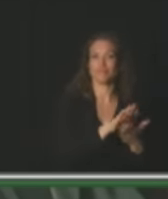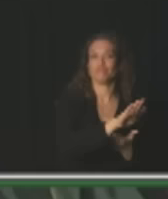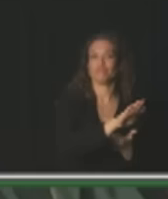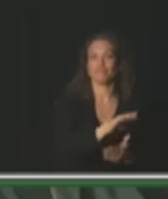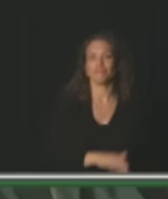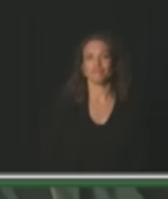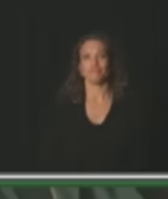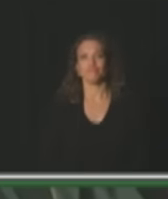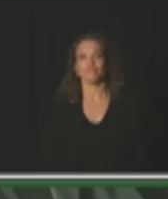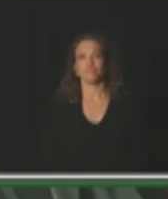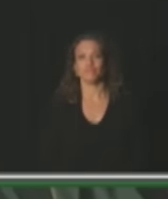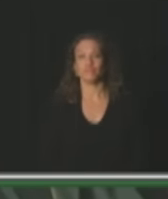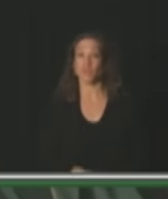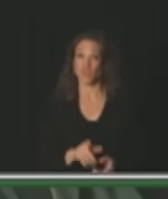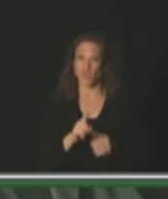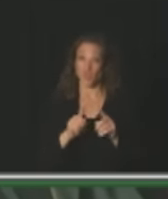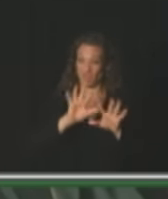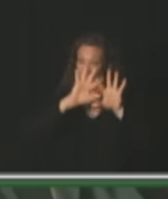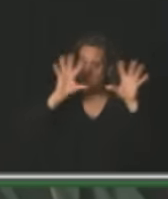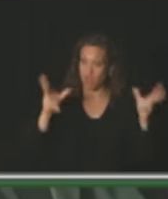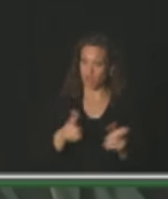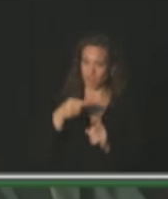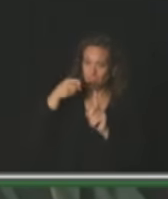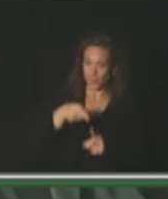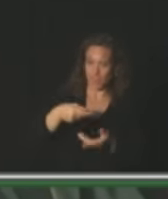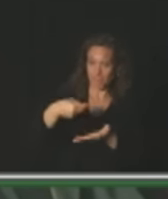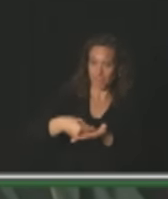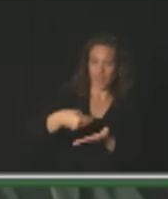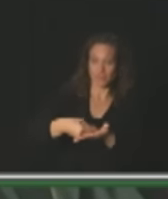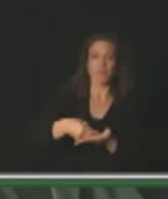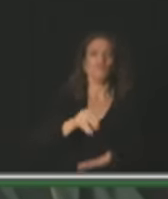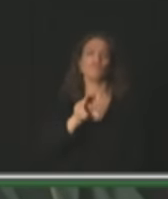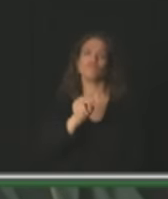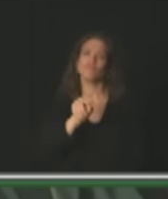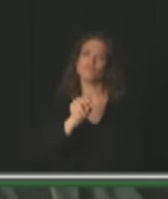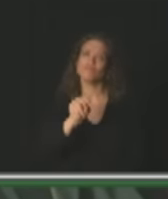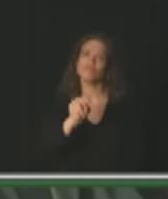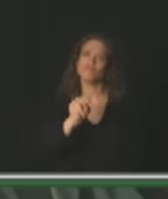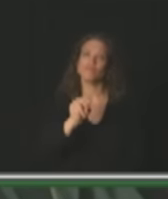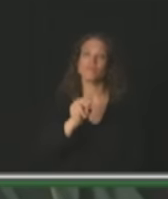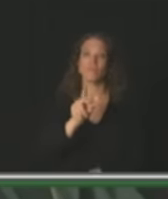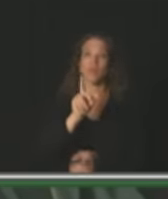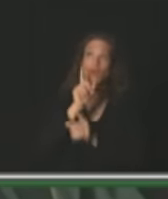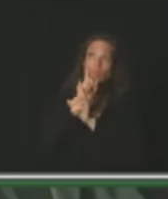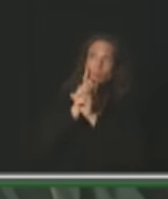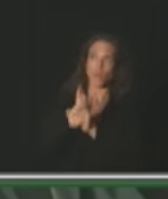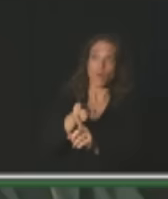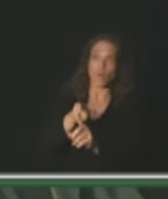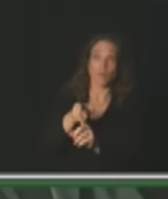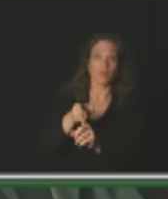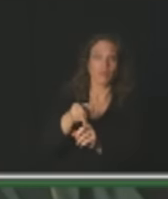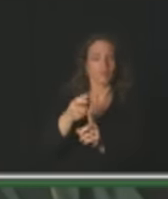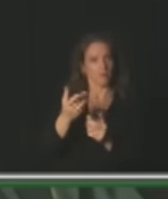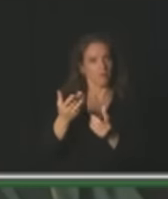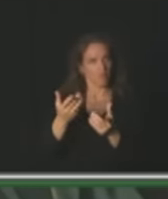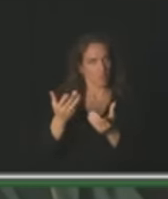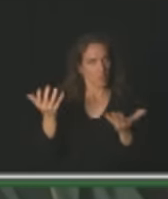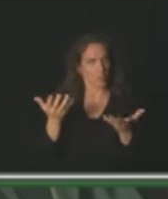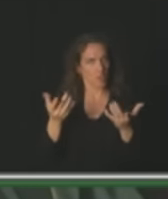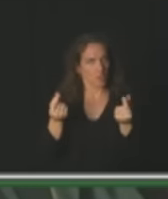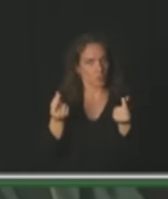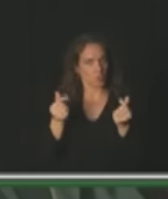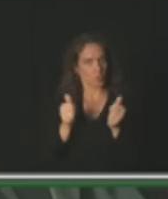But it isn't all about dollars. It's about what you will do with that